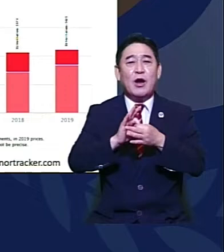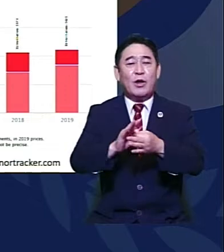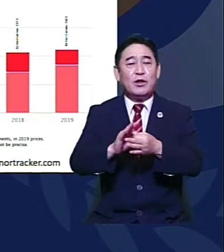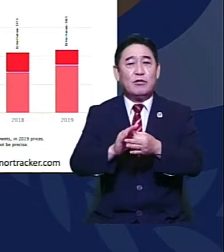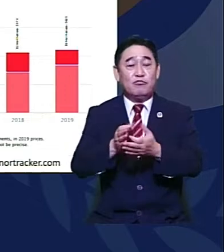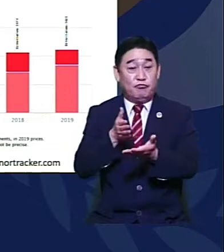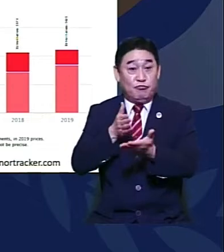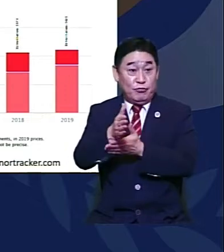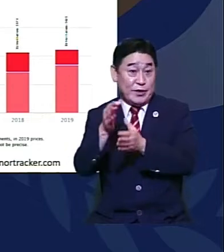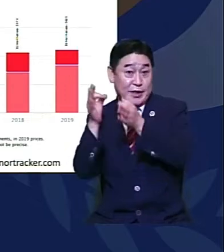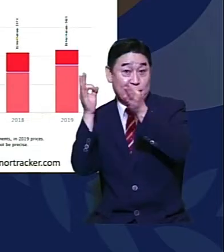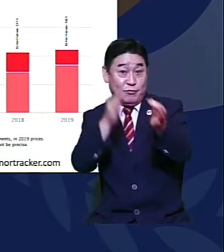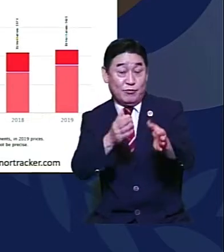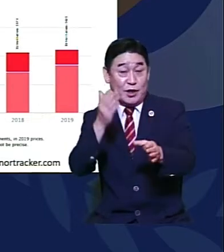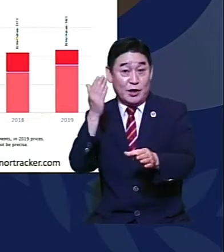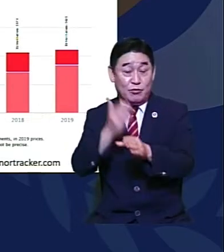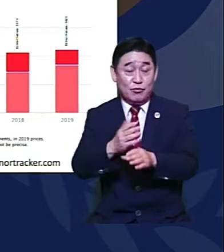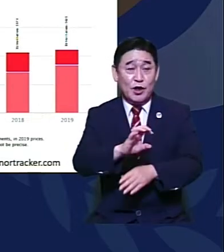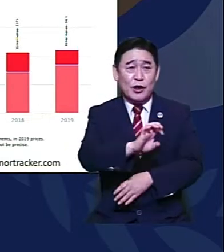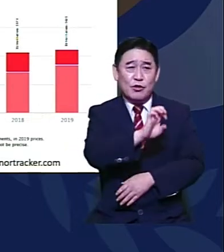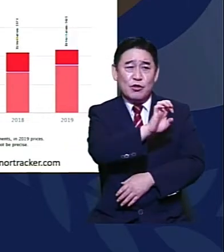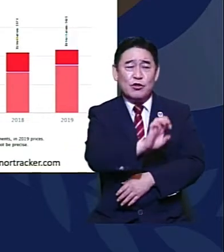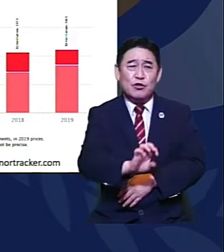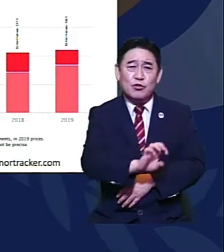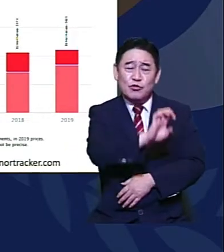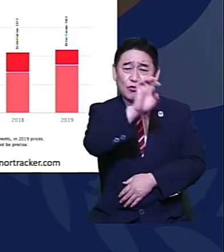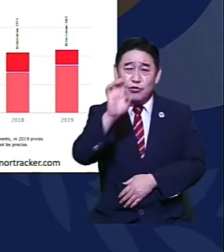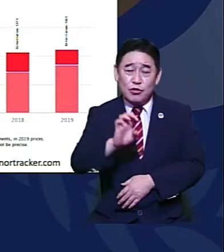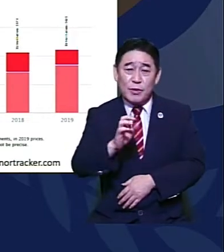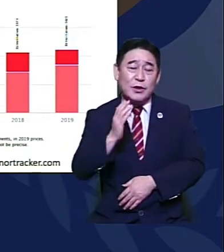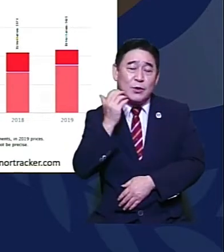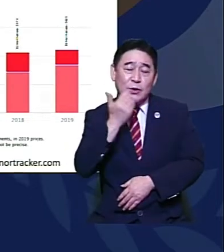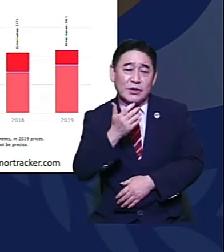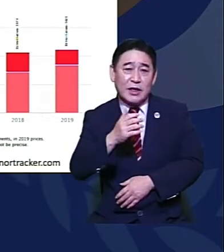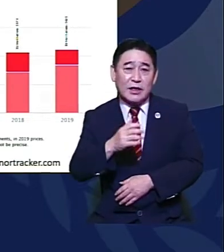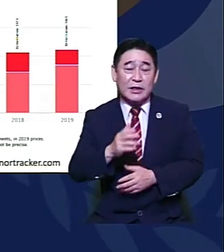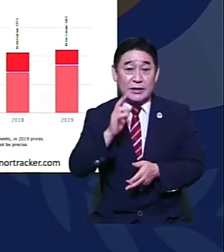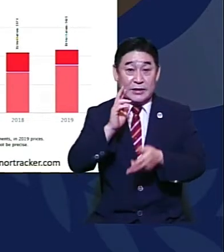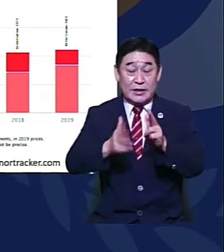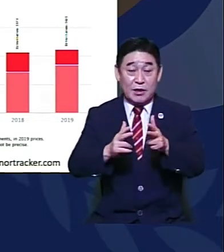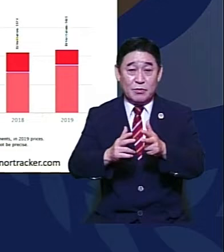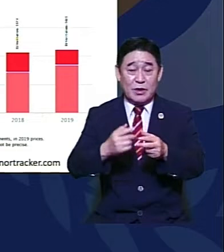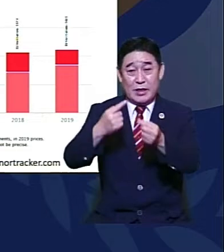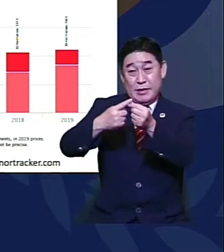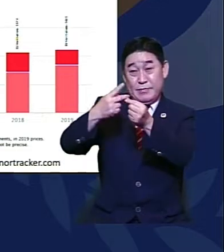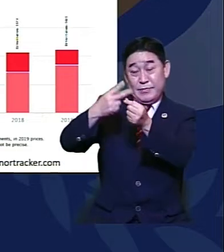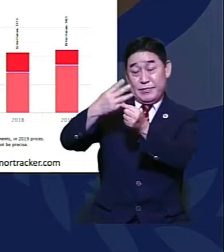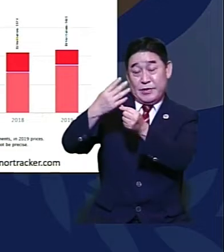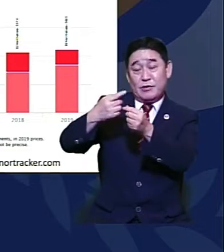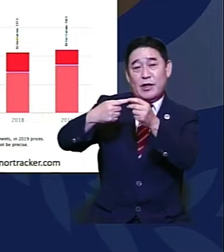top policy priority, and so climate funding increase is expected.